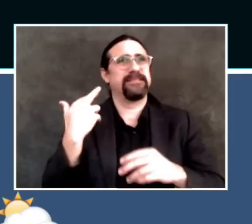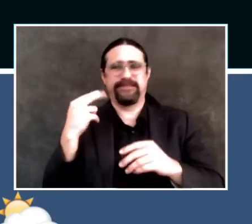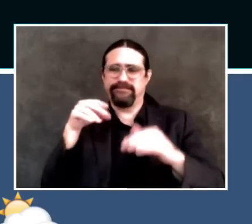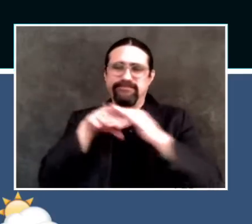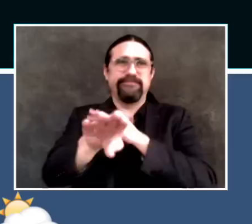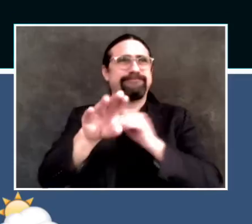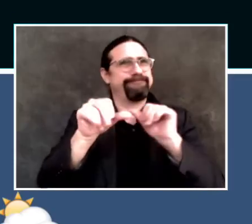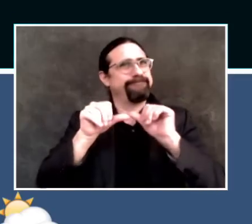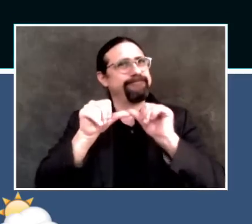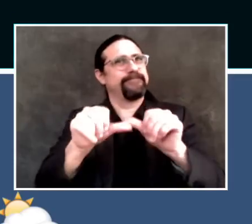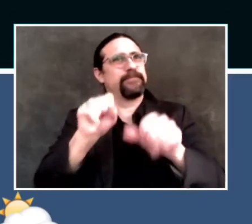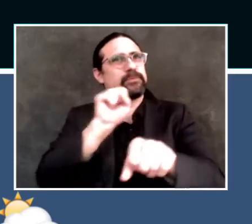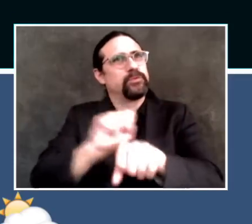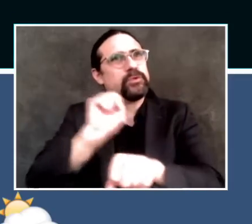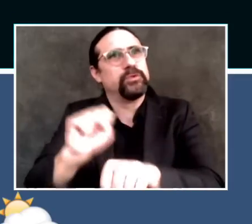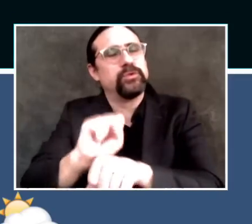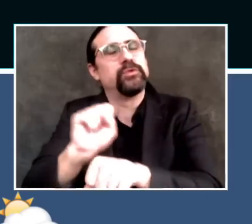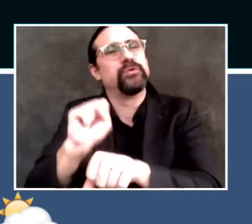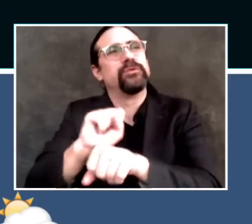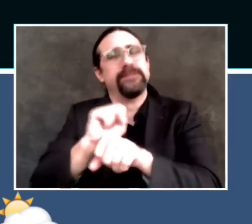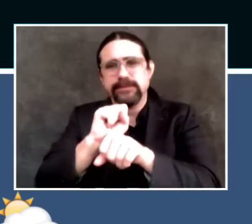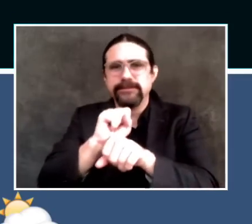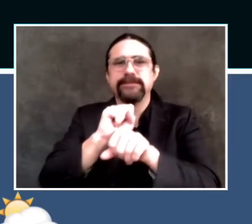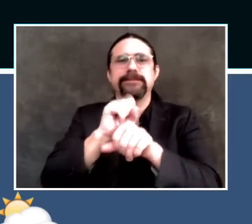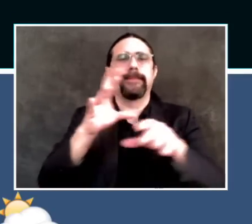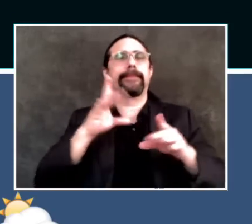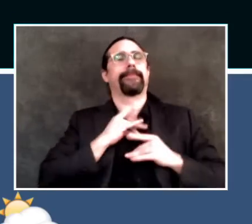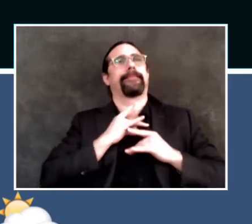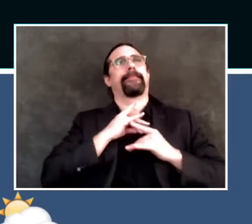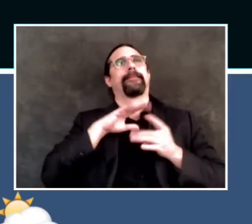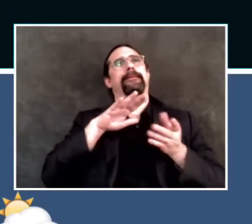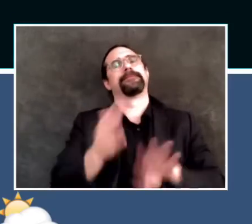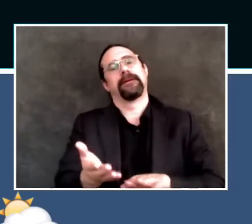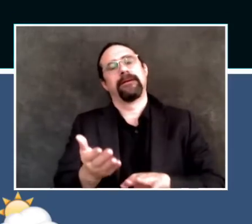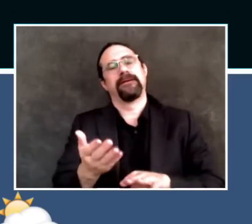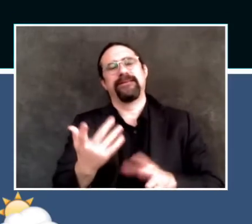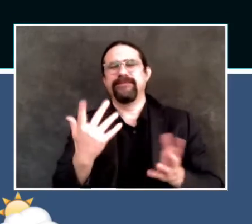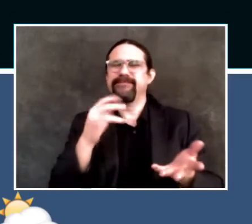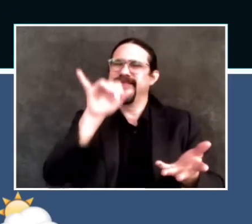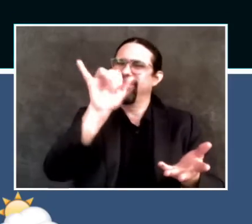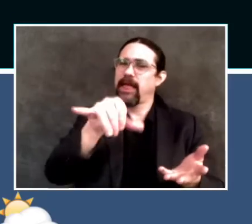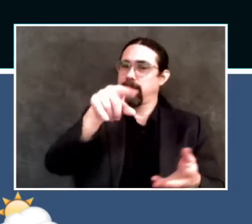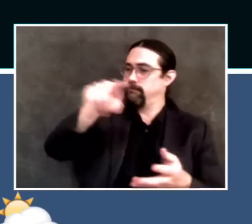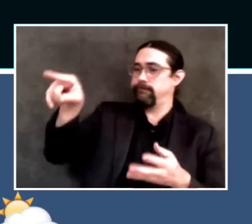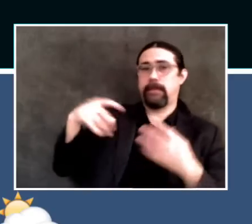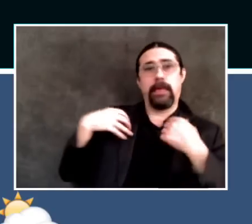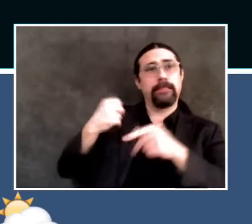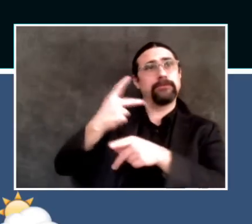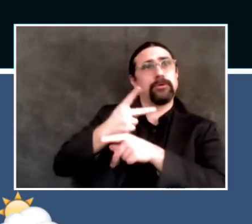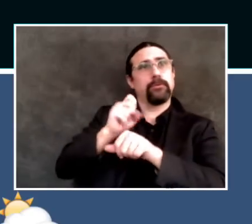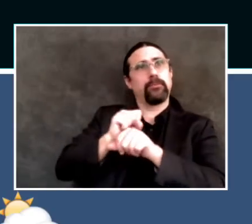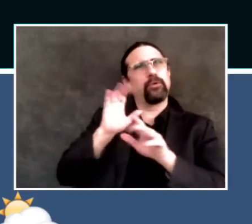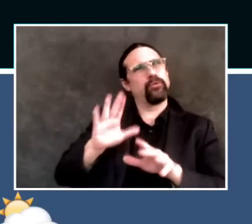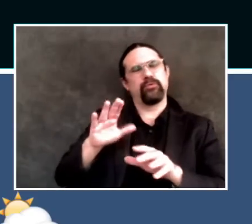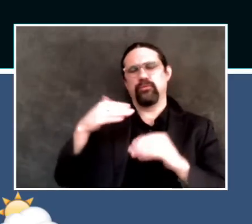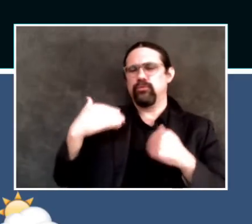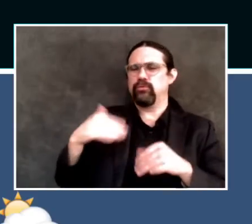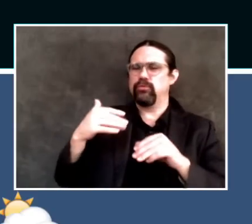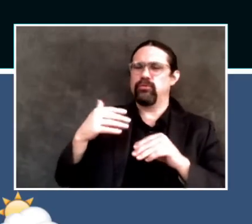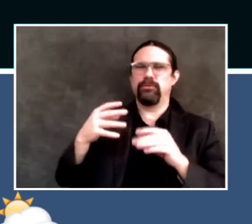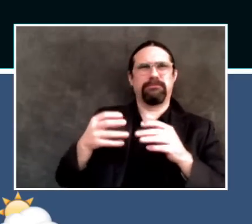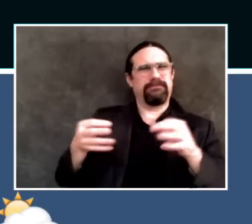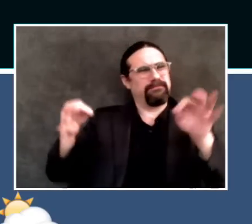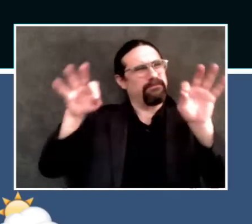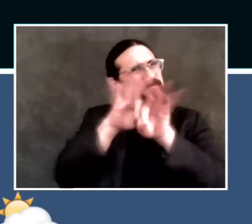make sure our healthcare workers have the testing they need so they can do what they're doing to save everyone else. And then our first